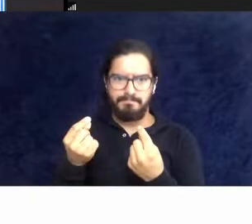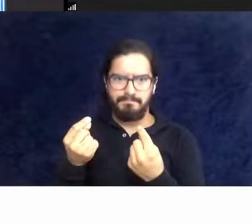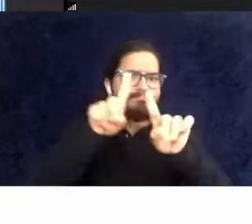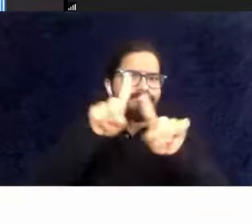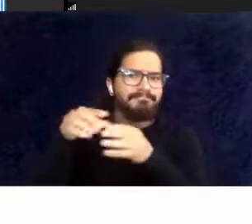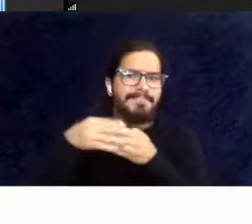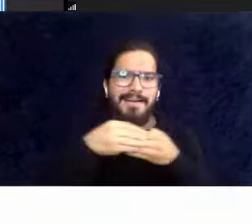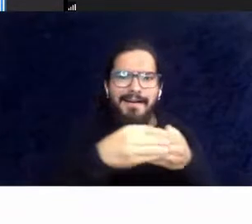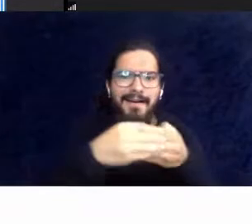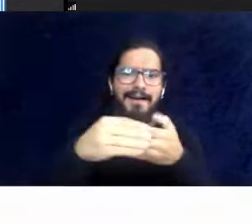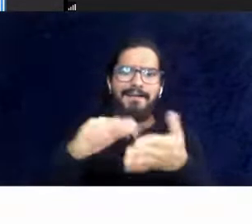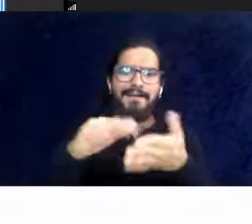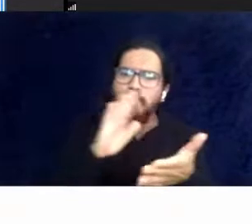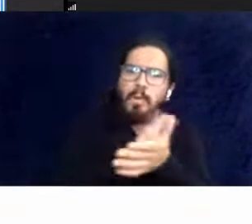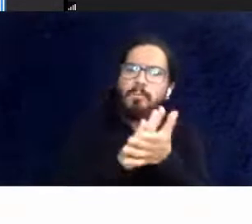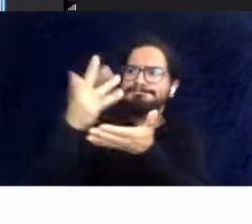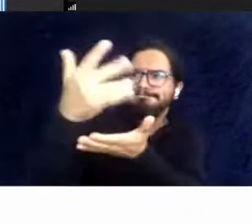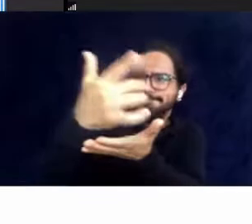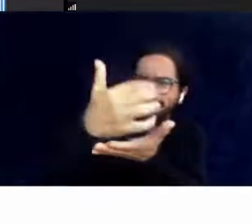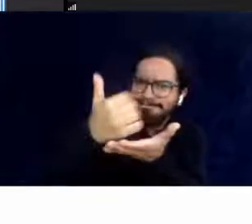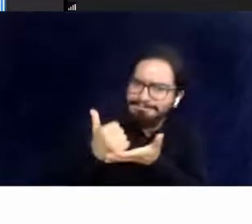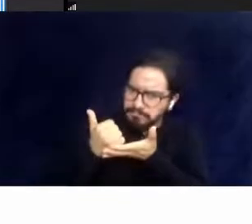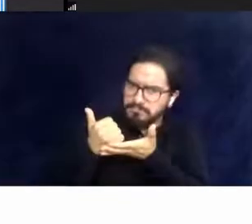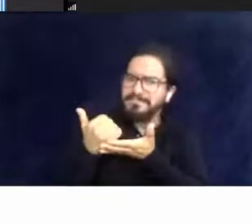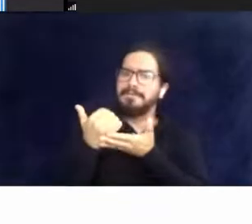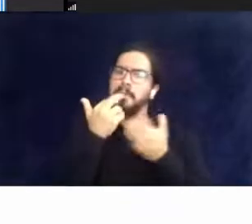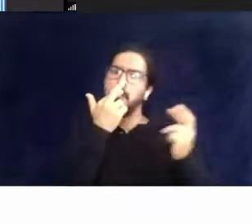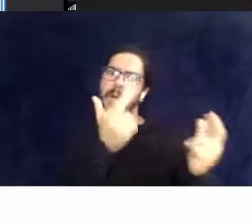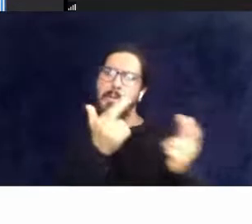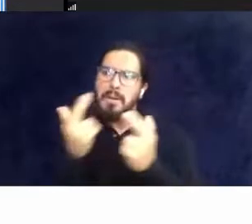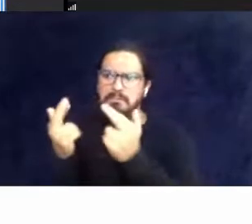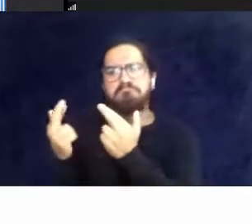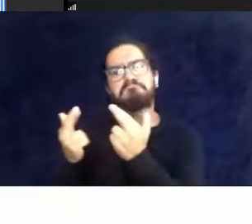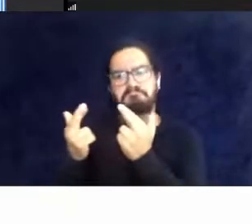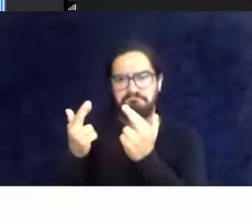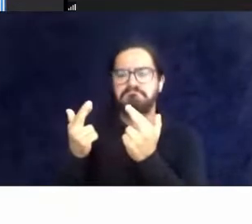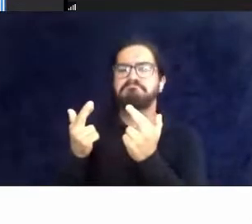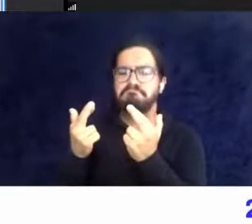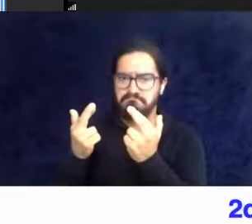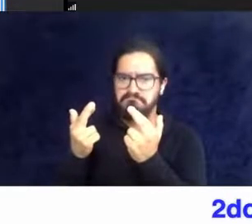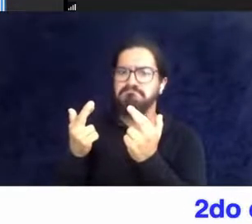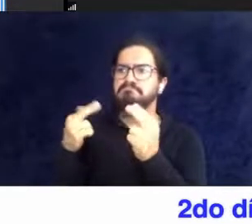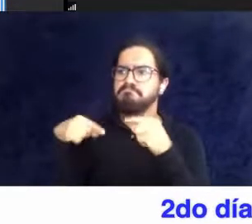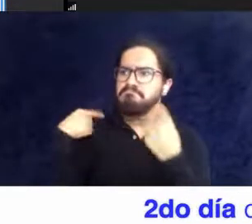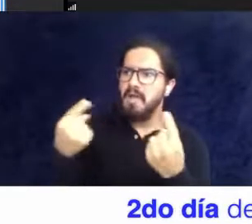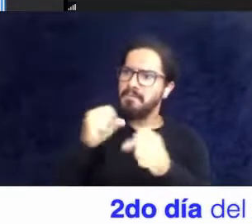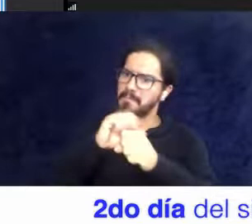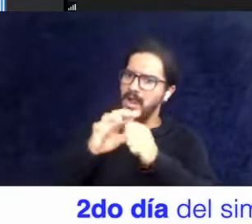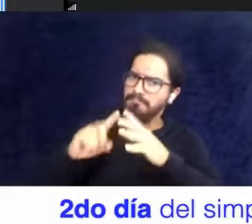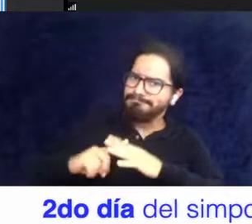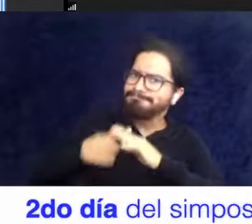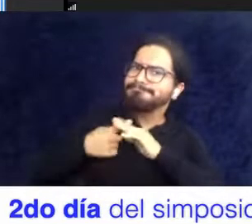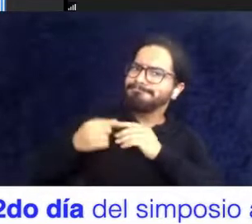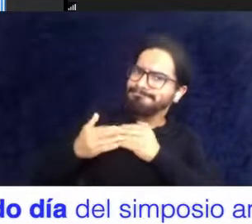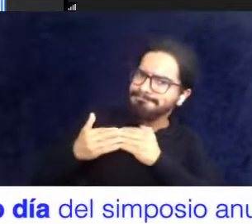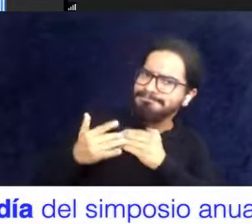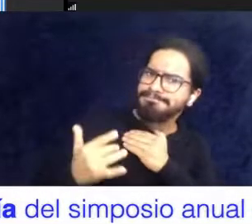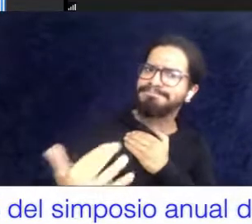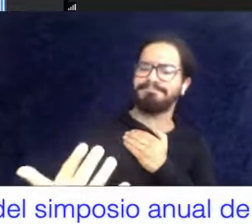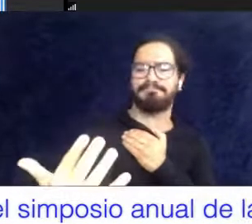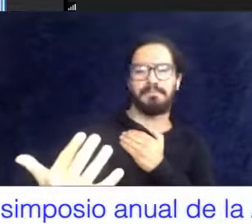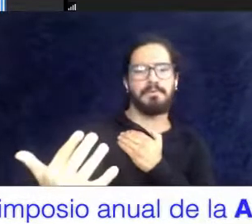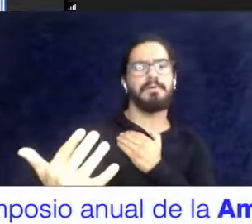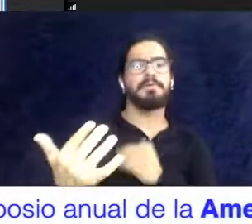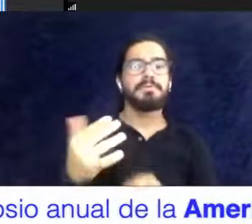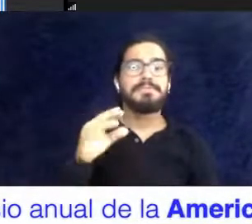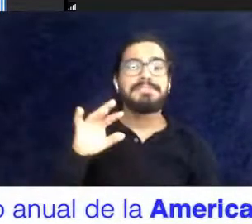documents and recommendations that have been shared from this pandemic has started to the 17.8